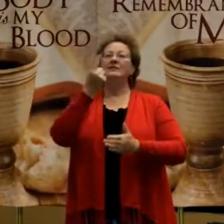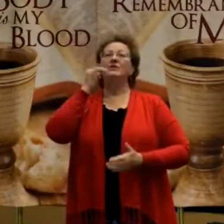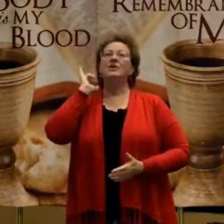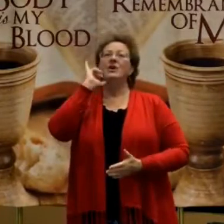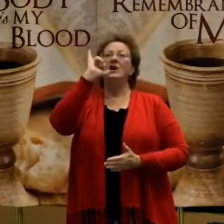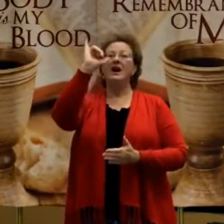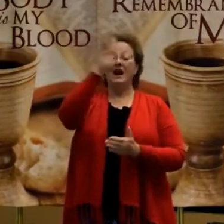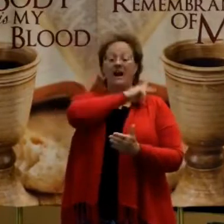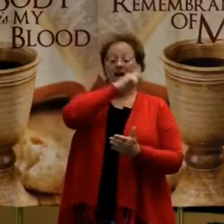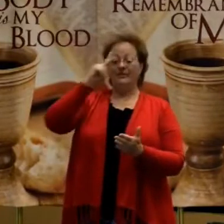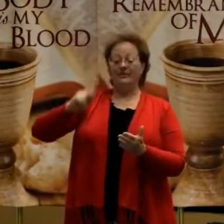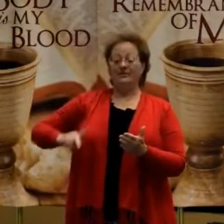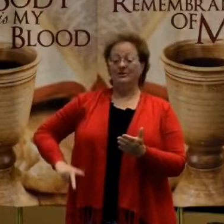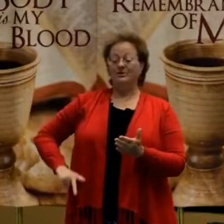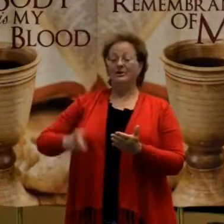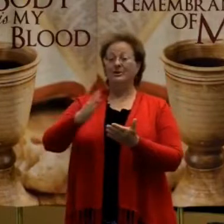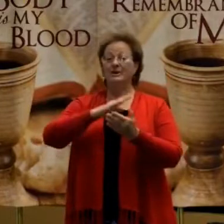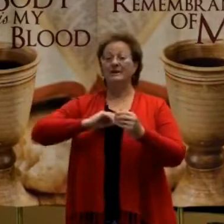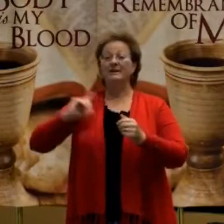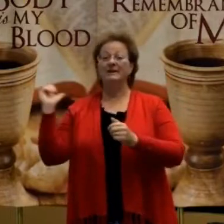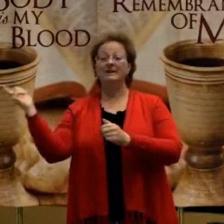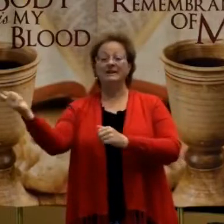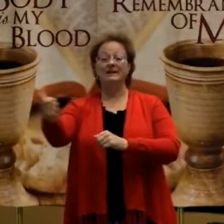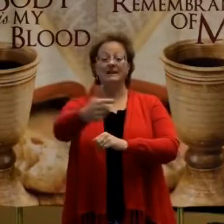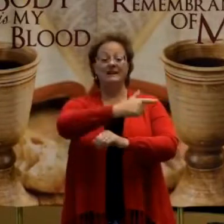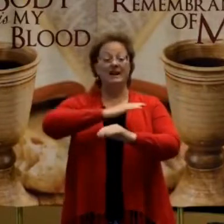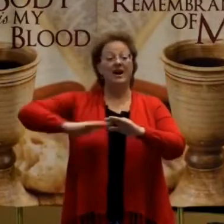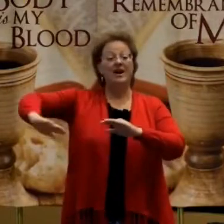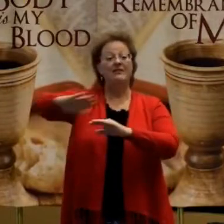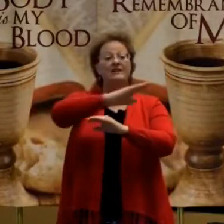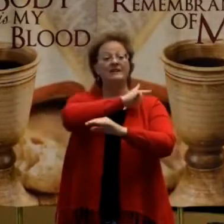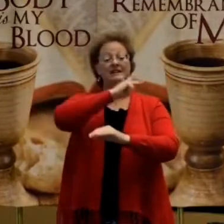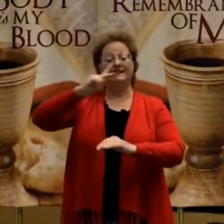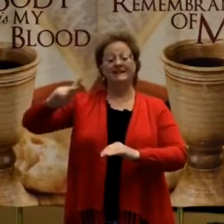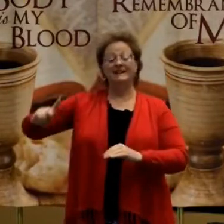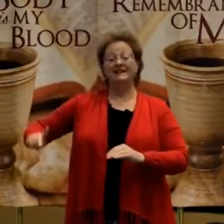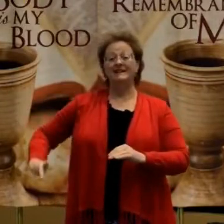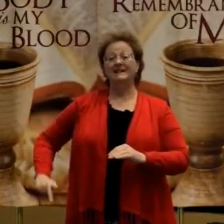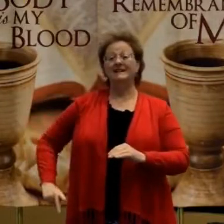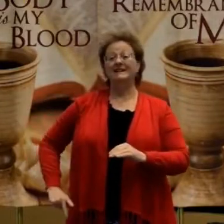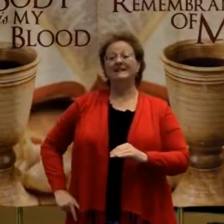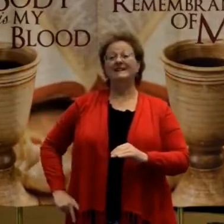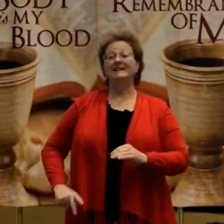praise forever to the King of